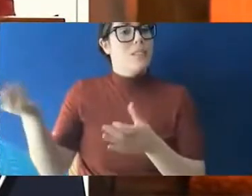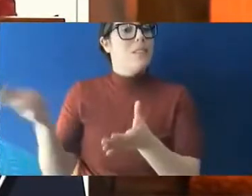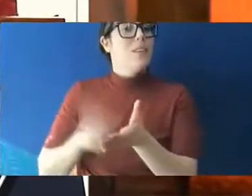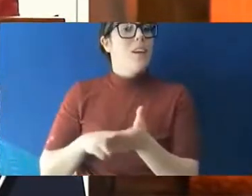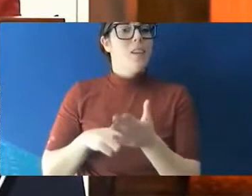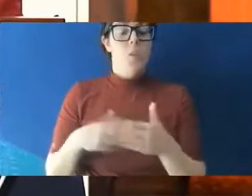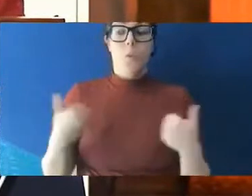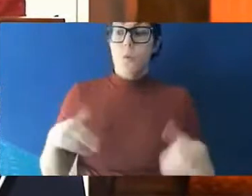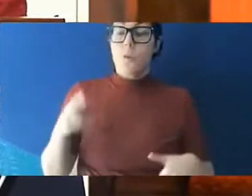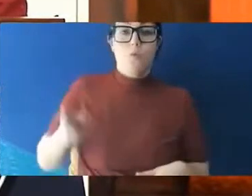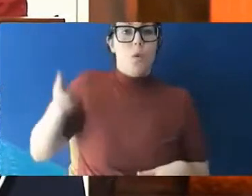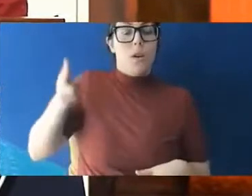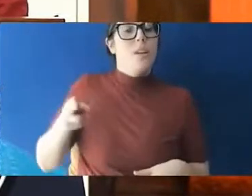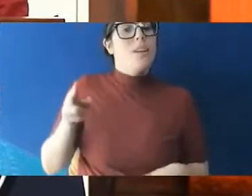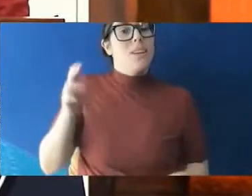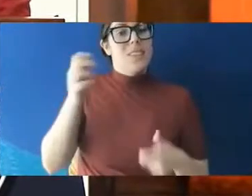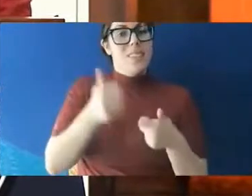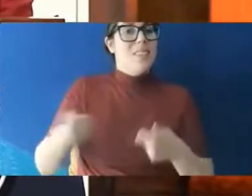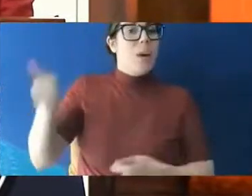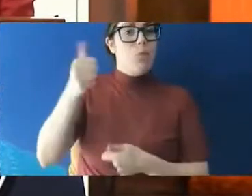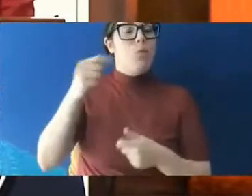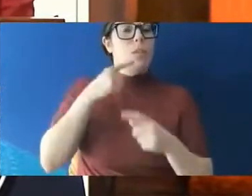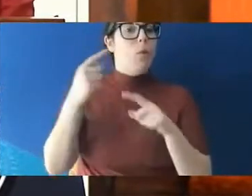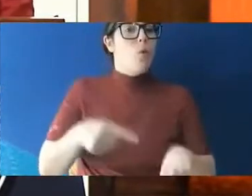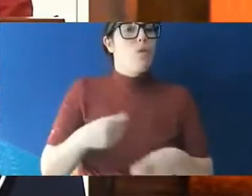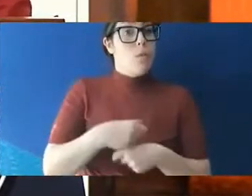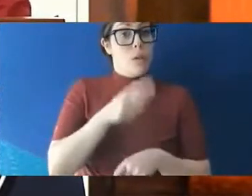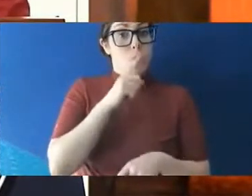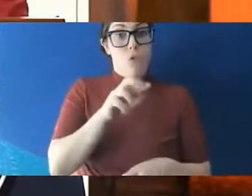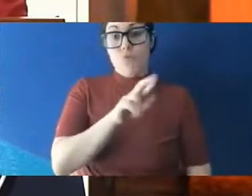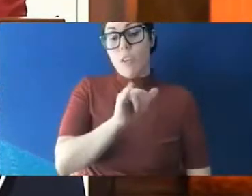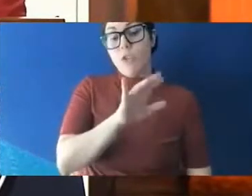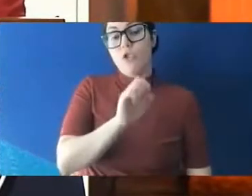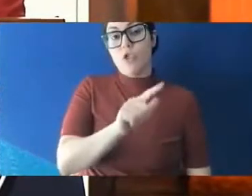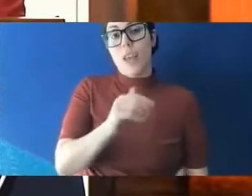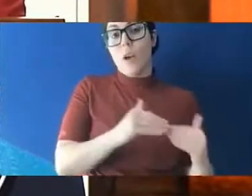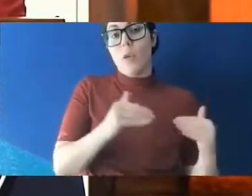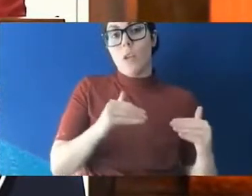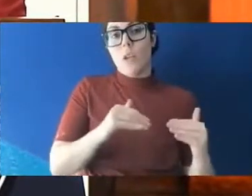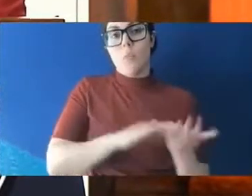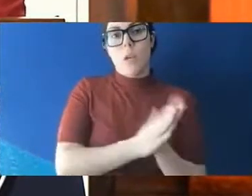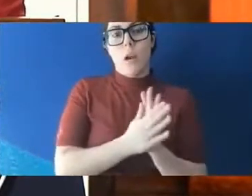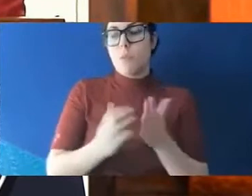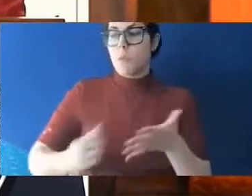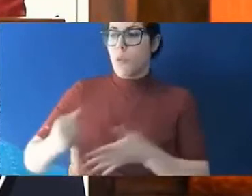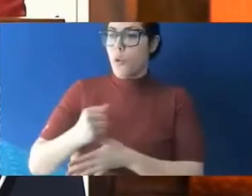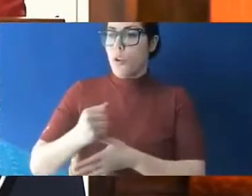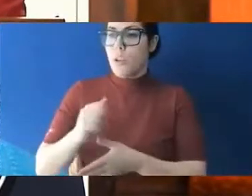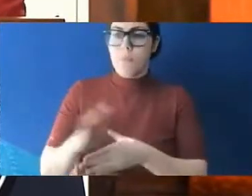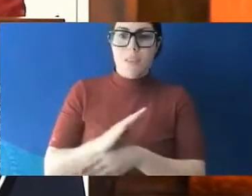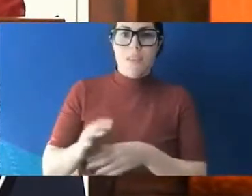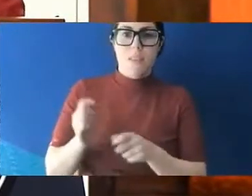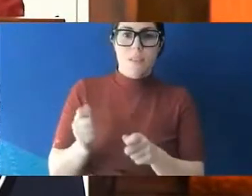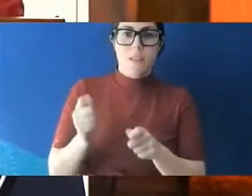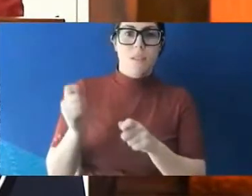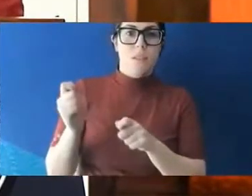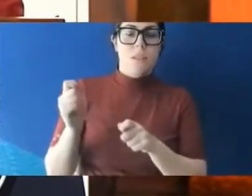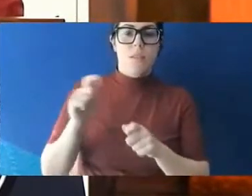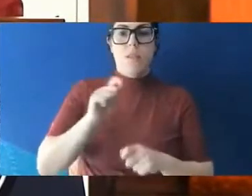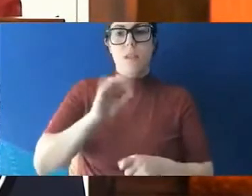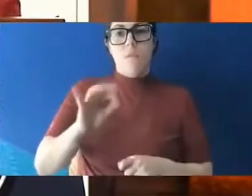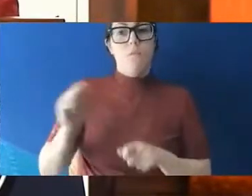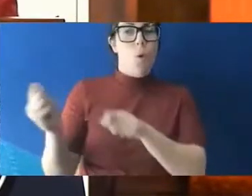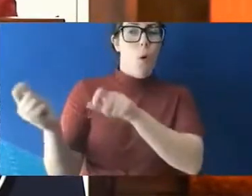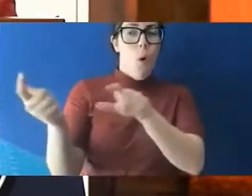historic executive order to make racial equity the business of the entire federal government, from the